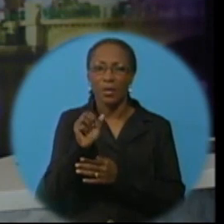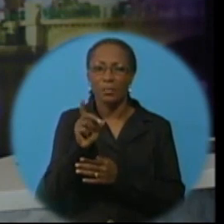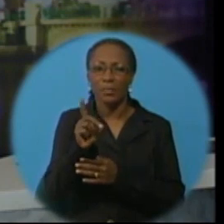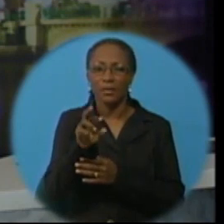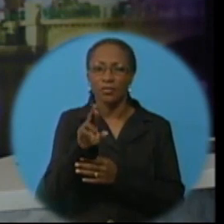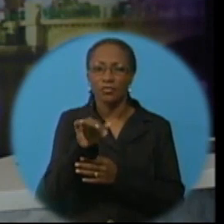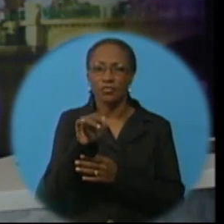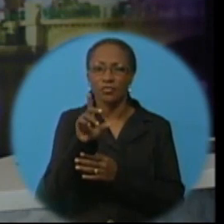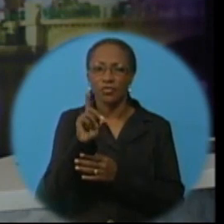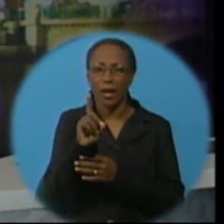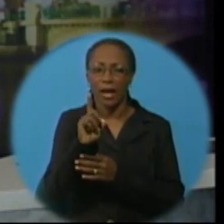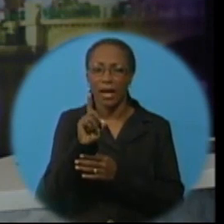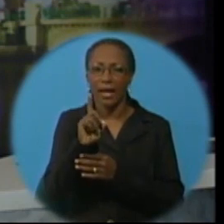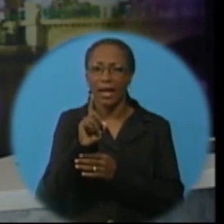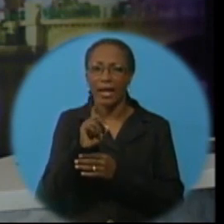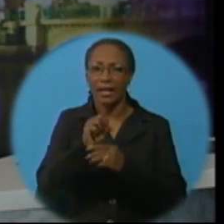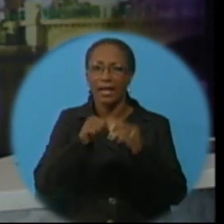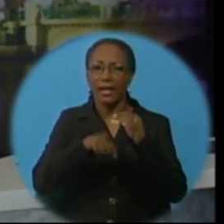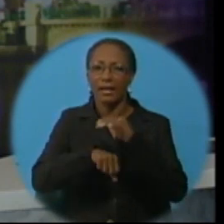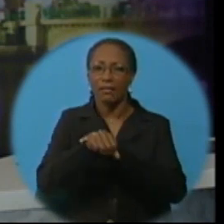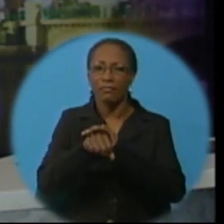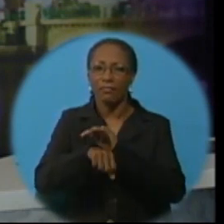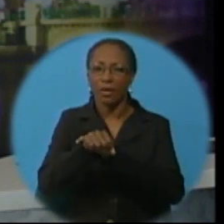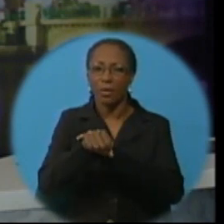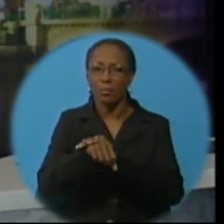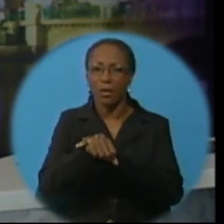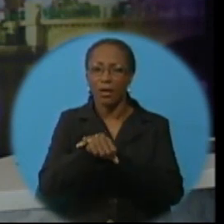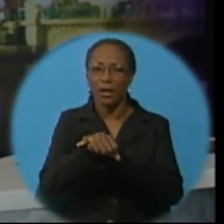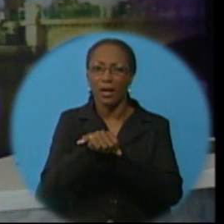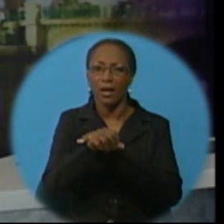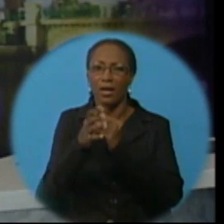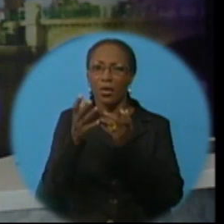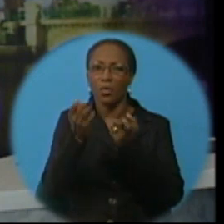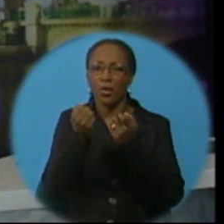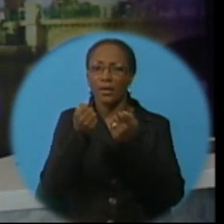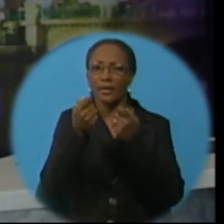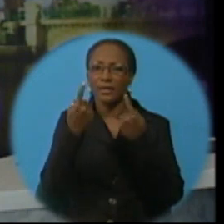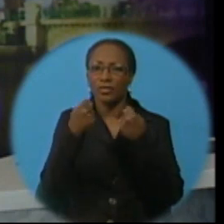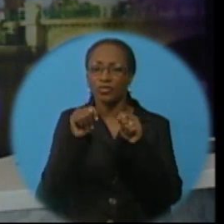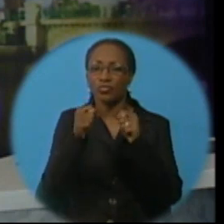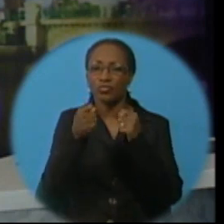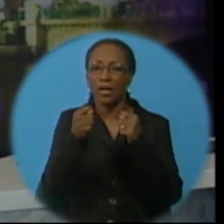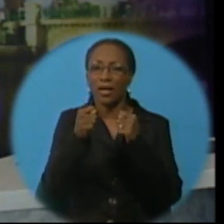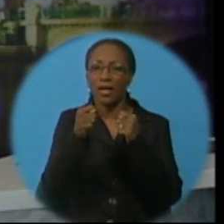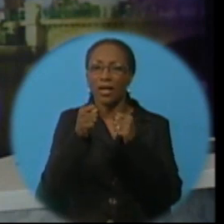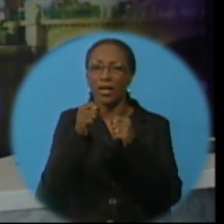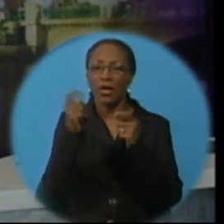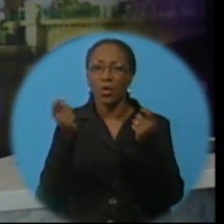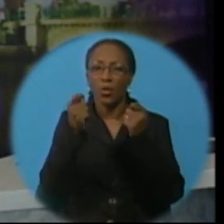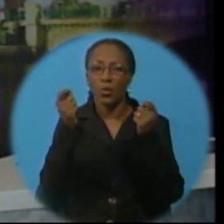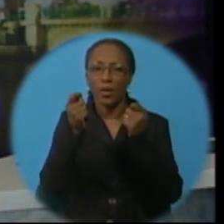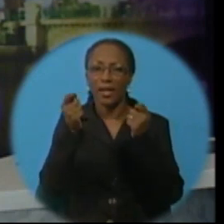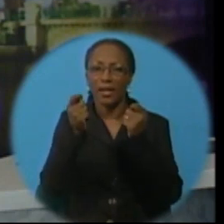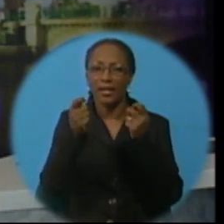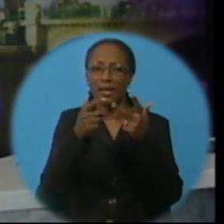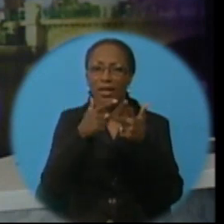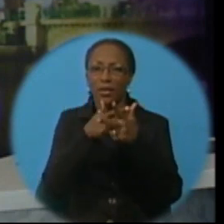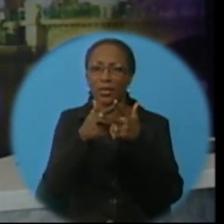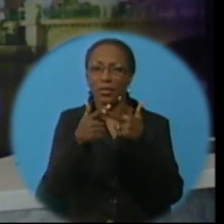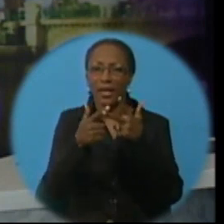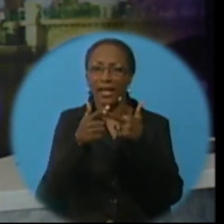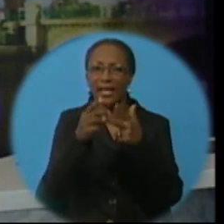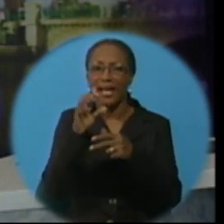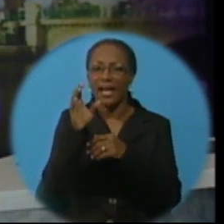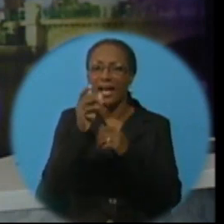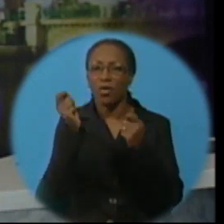Madrid kept alive their hopes of a treble this season as they beat arch-rivals Barcelona two goals to one in the Copa del Rey